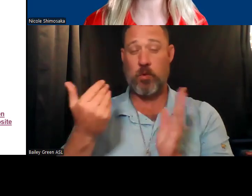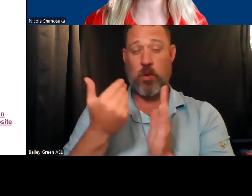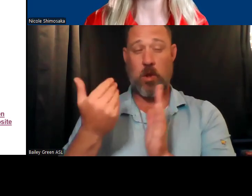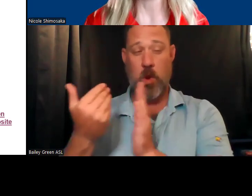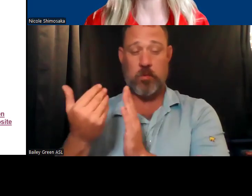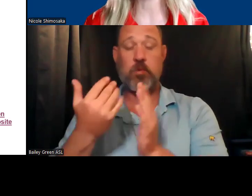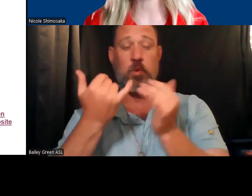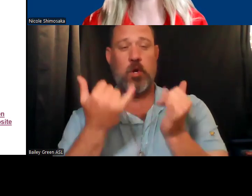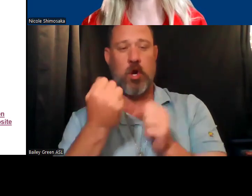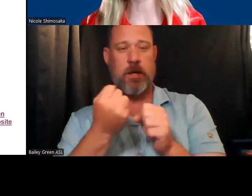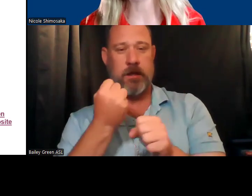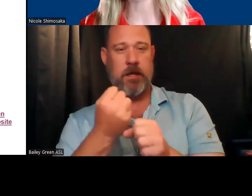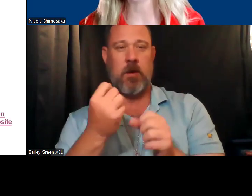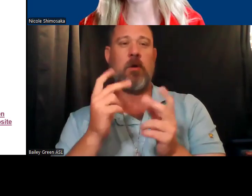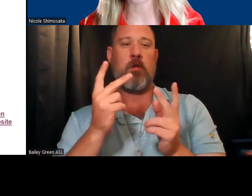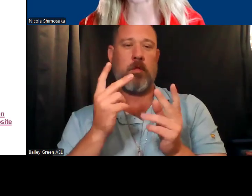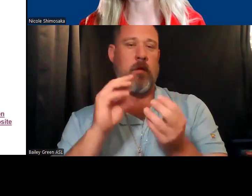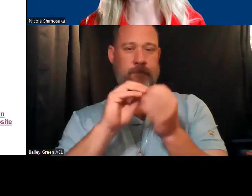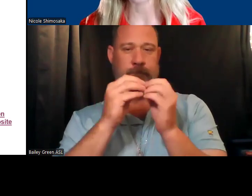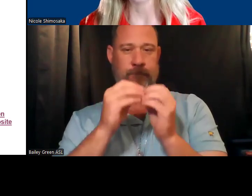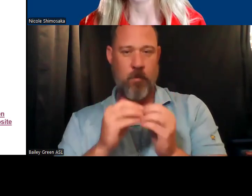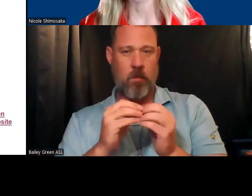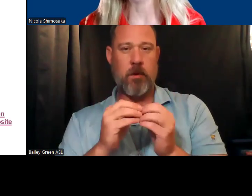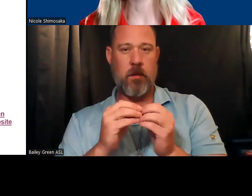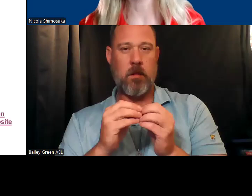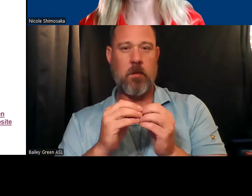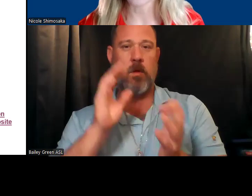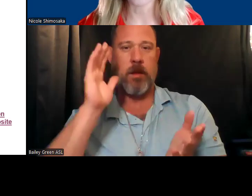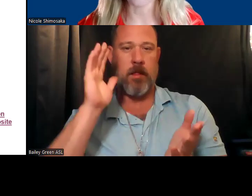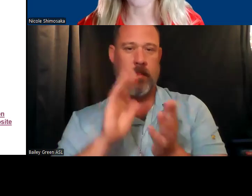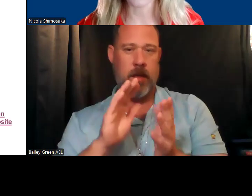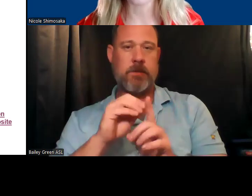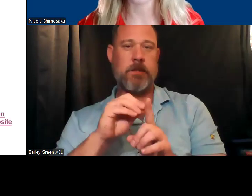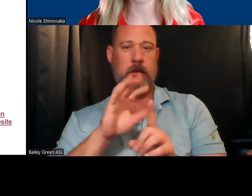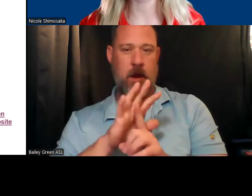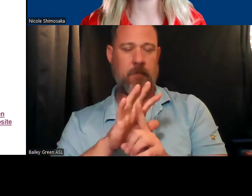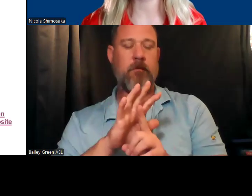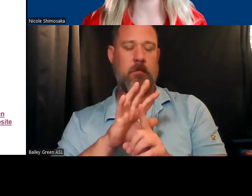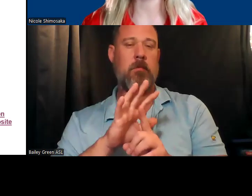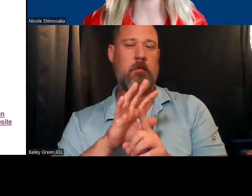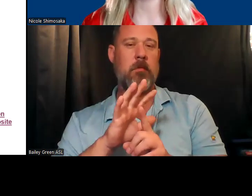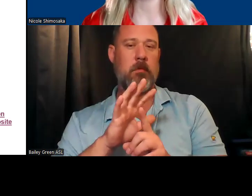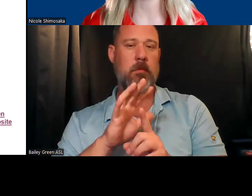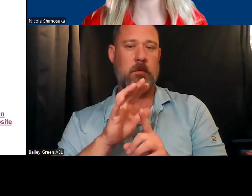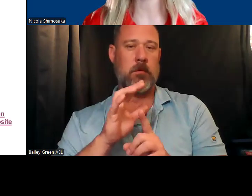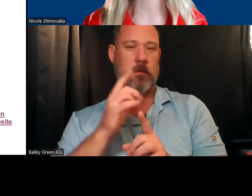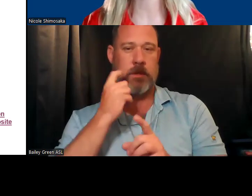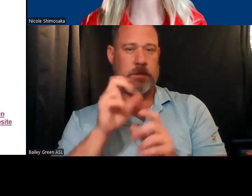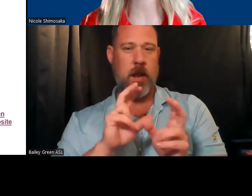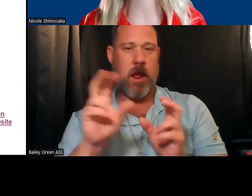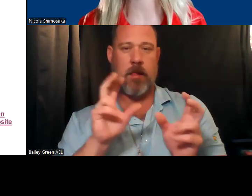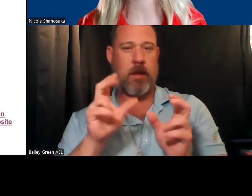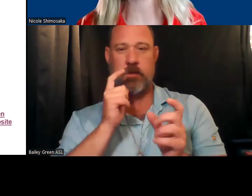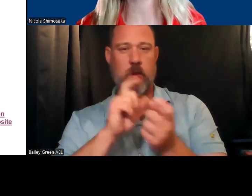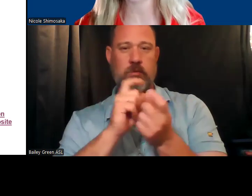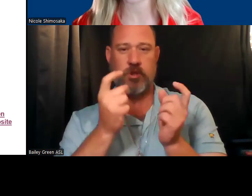year, the formula really will be less impactful because because allocations don't